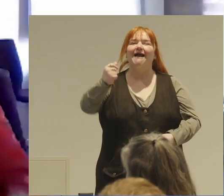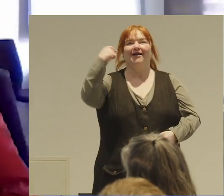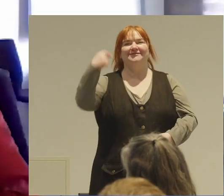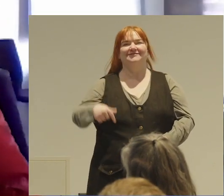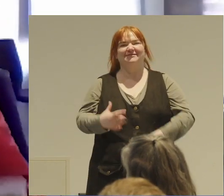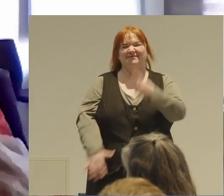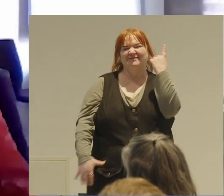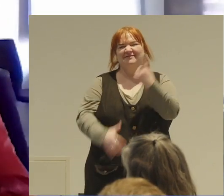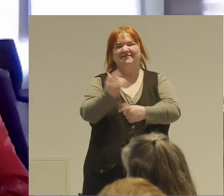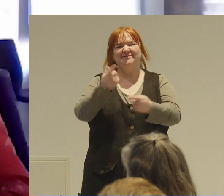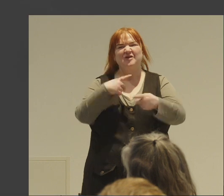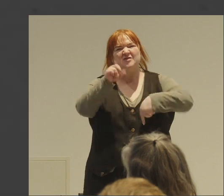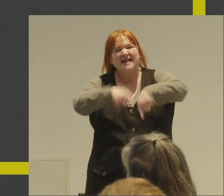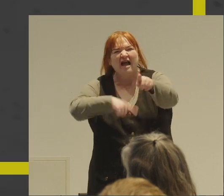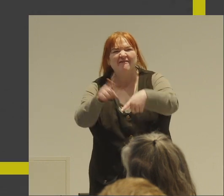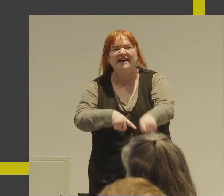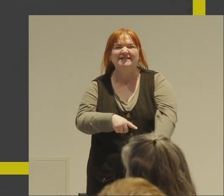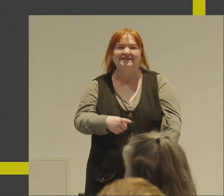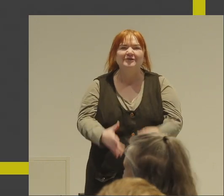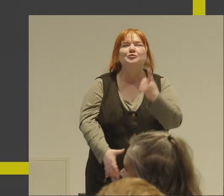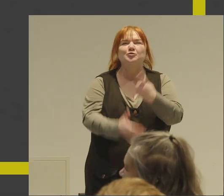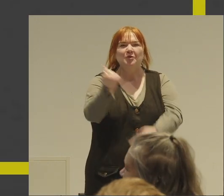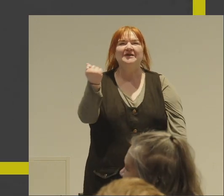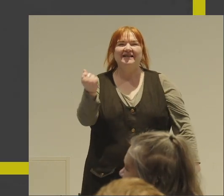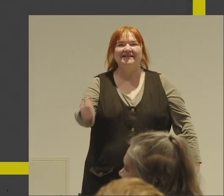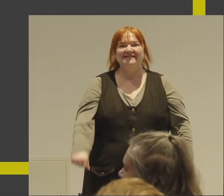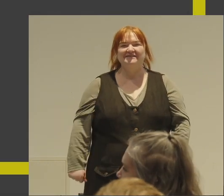You're directing, you're doing it.